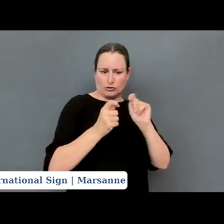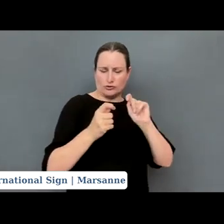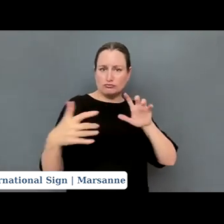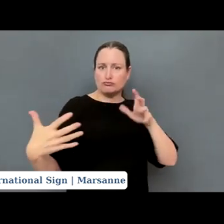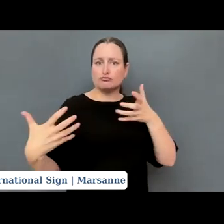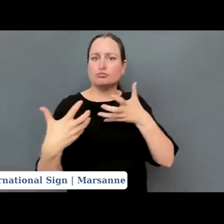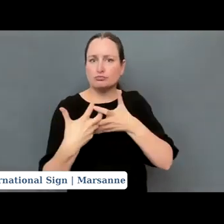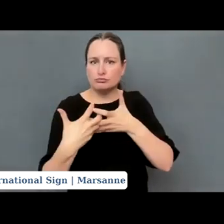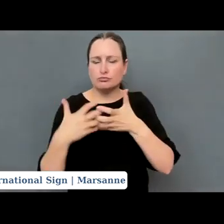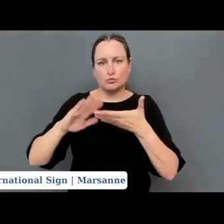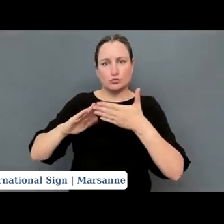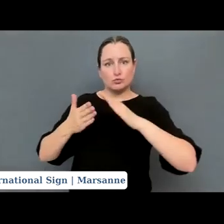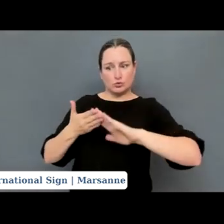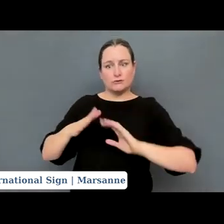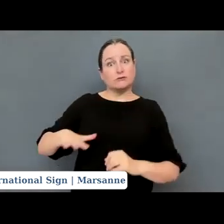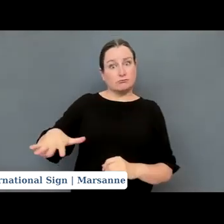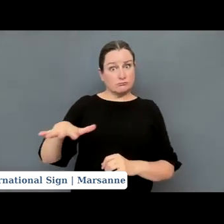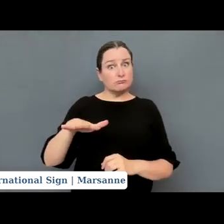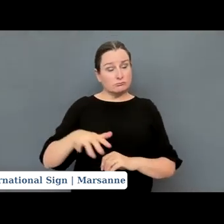divided and efficiently divided.